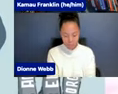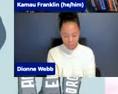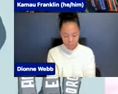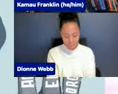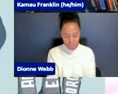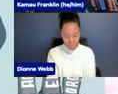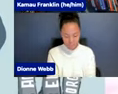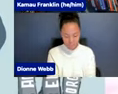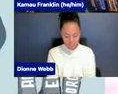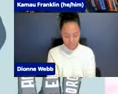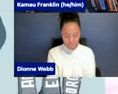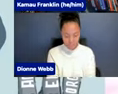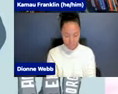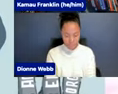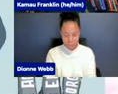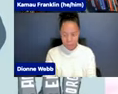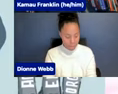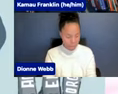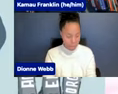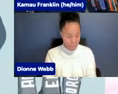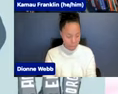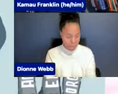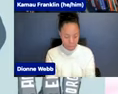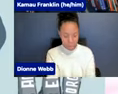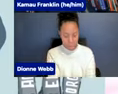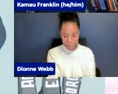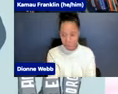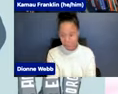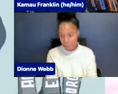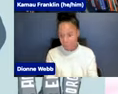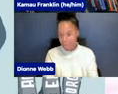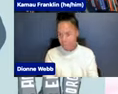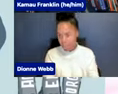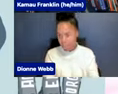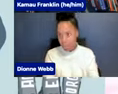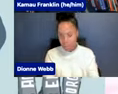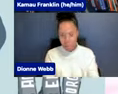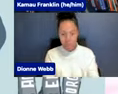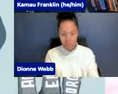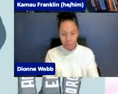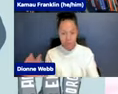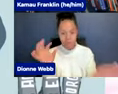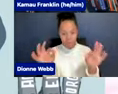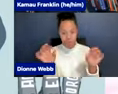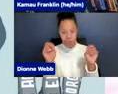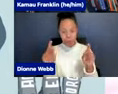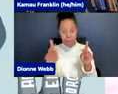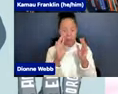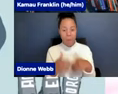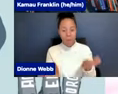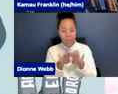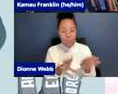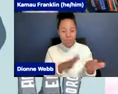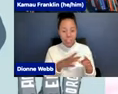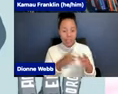Okay, sorry. So I'm sorry. So I'll just really quickly close us officially for now. And thank